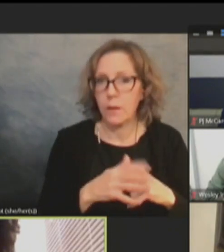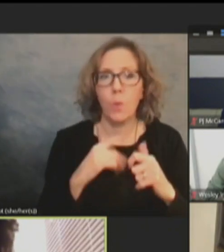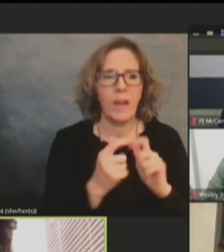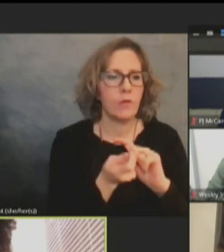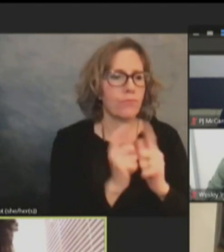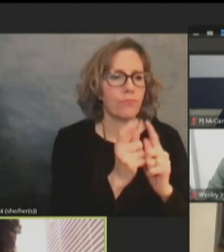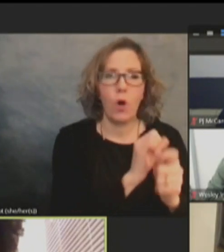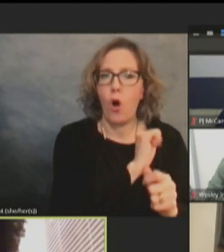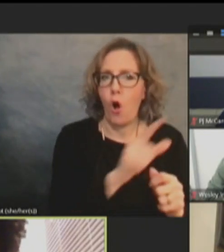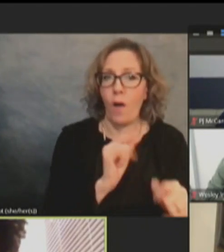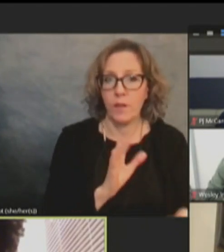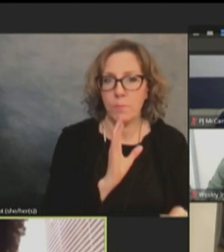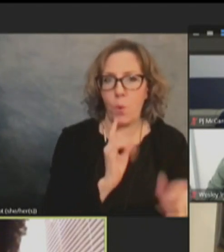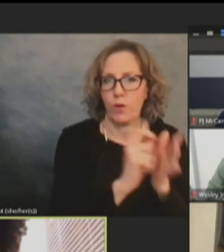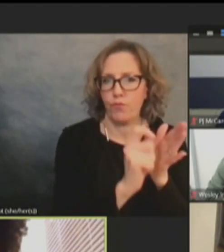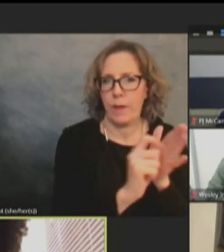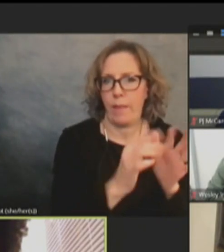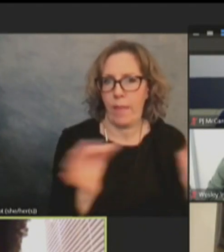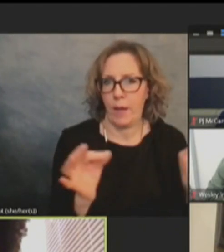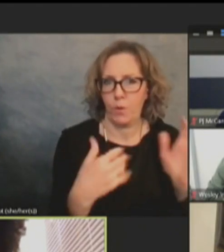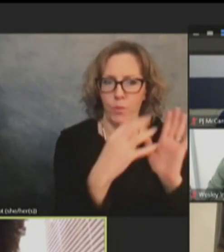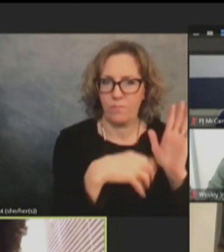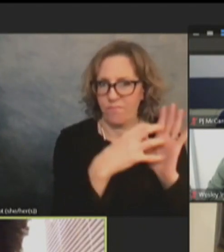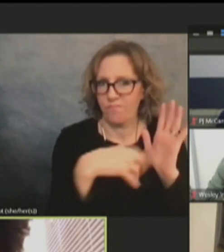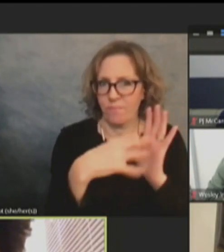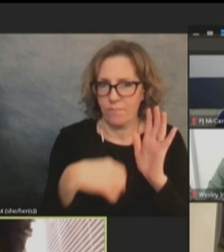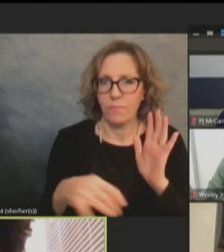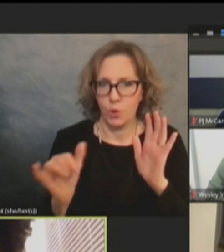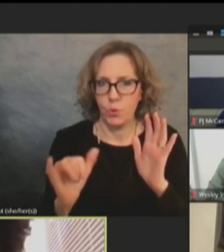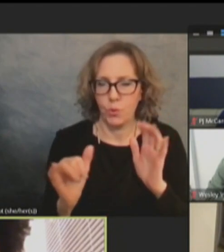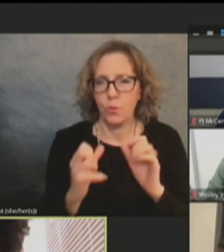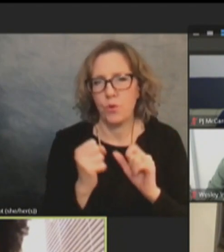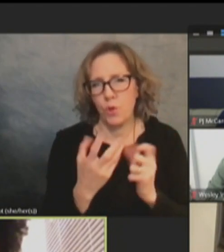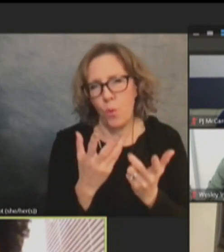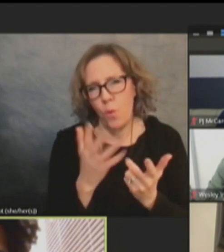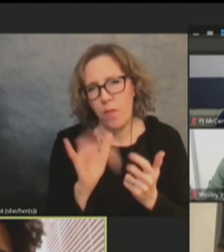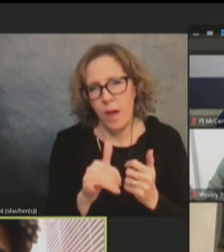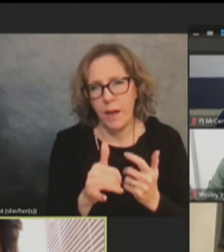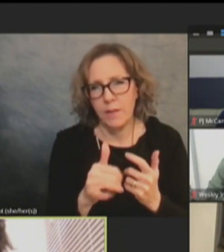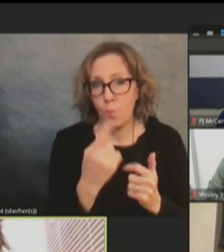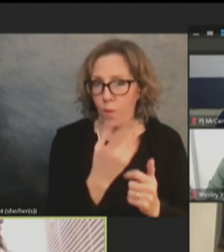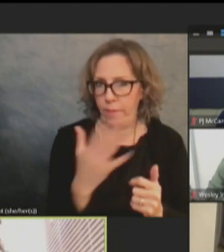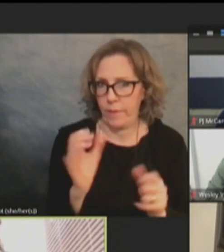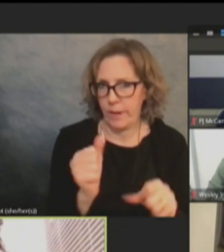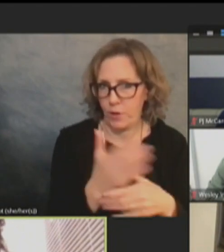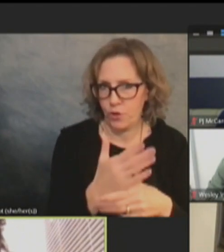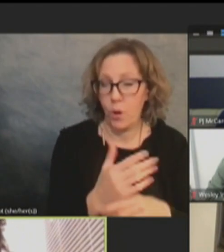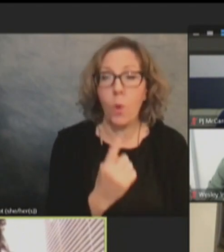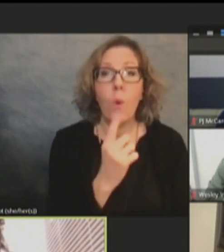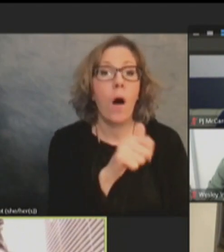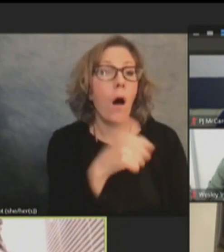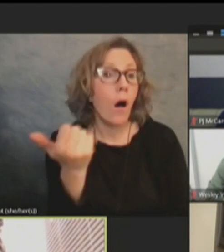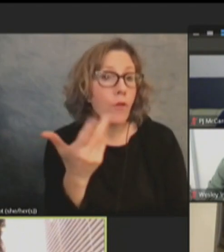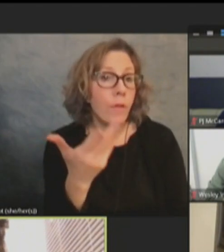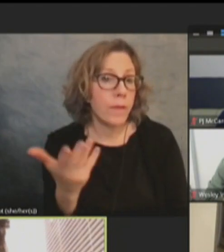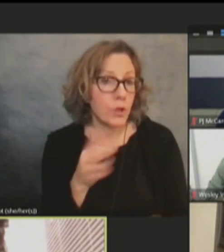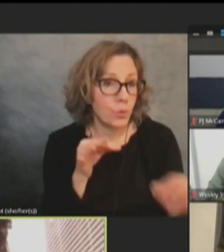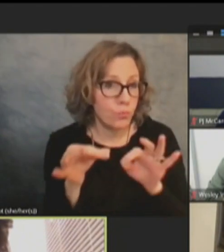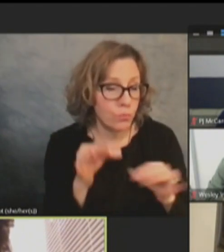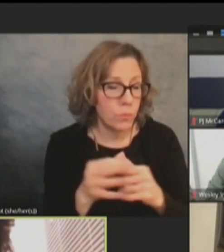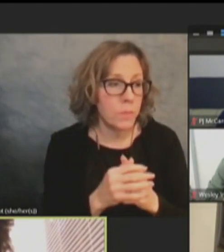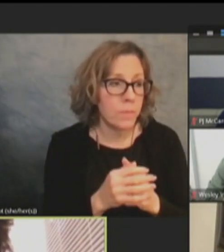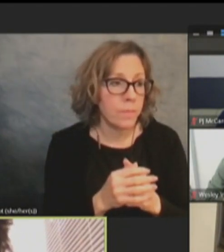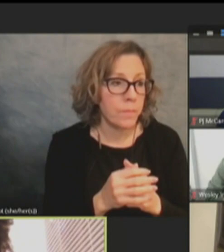all of the spoken languages that we've interacted with. So that's the one thing that I'll share. And one more thing that I'll share is, as the